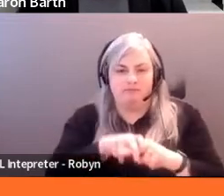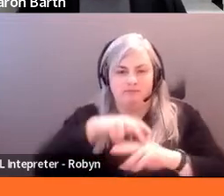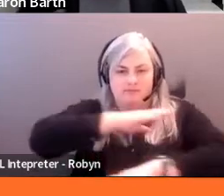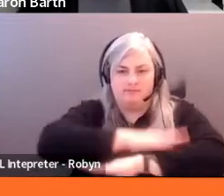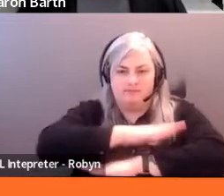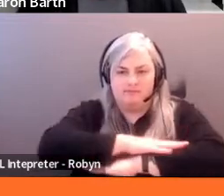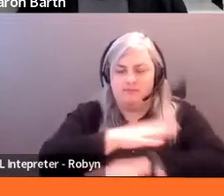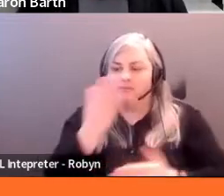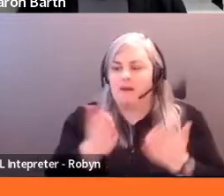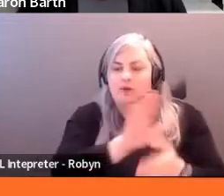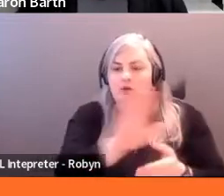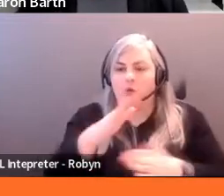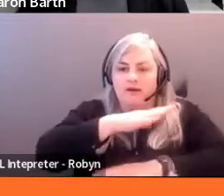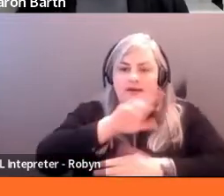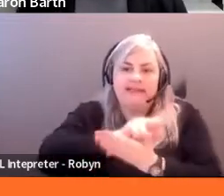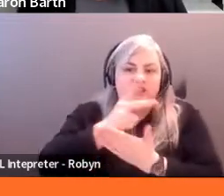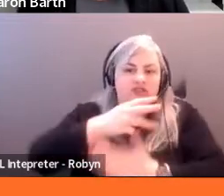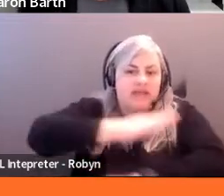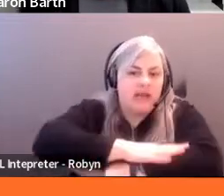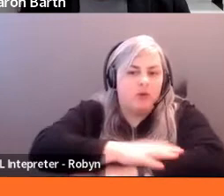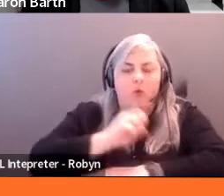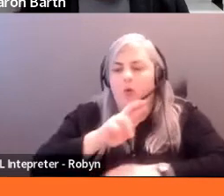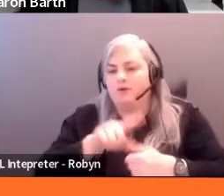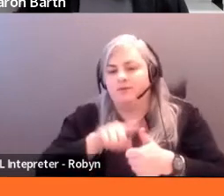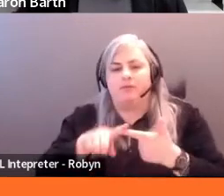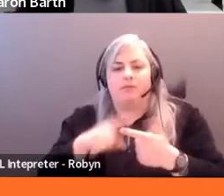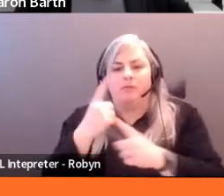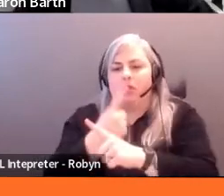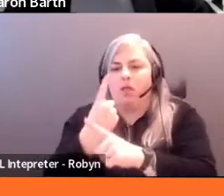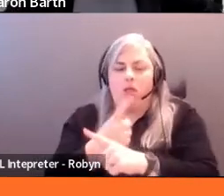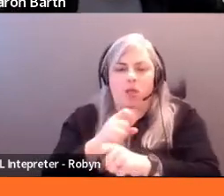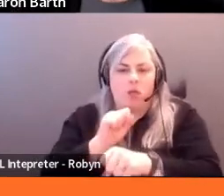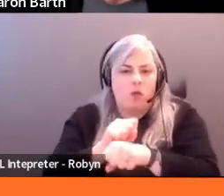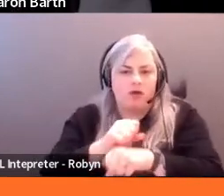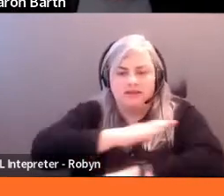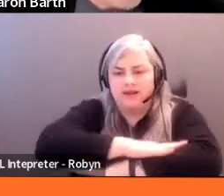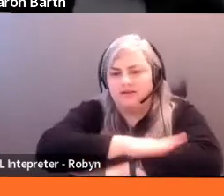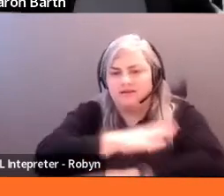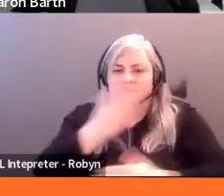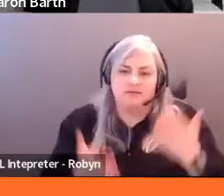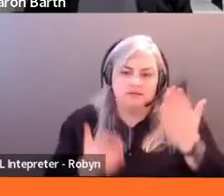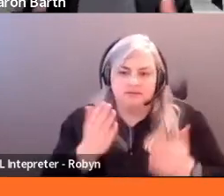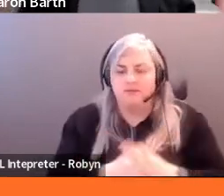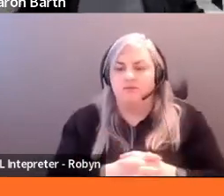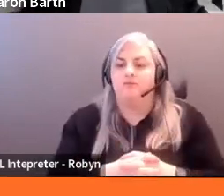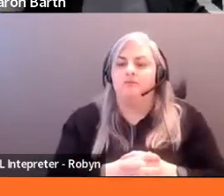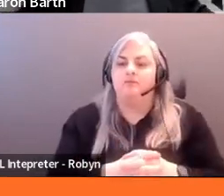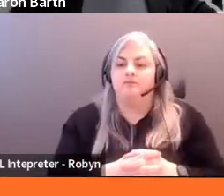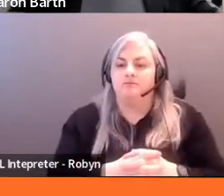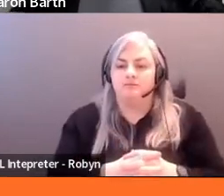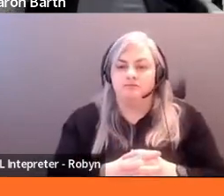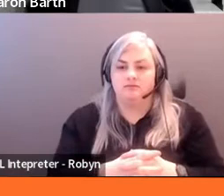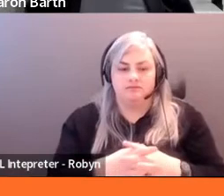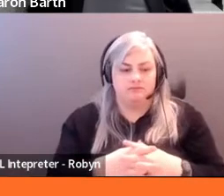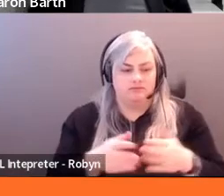some sort. It could be your kitchen table. It could be a proper workstation. How